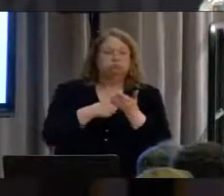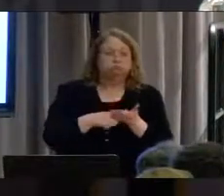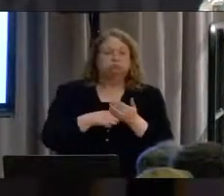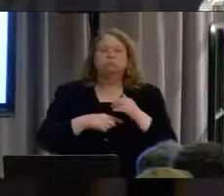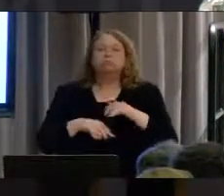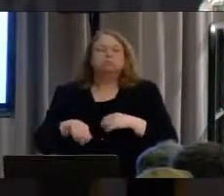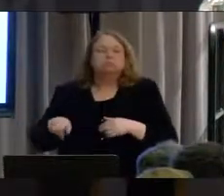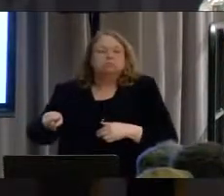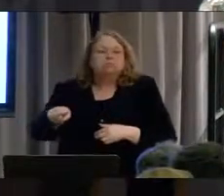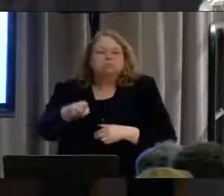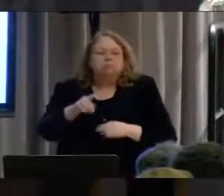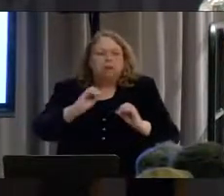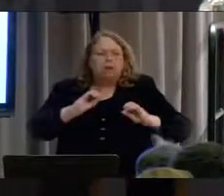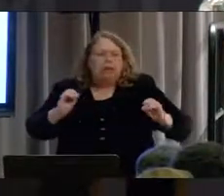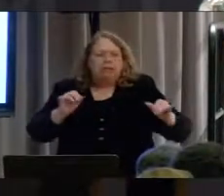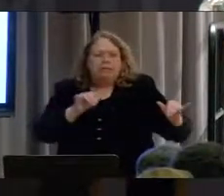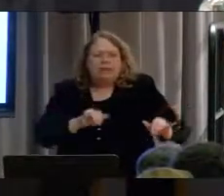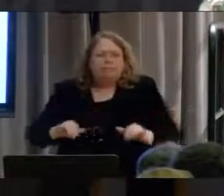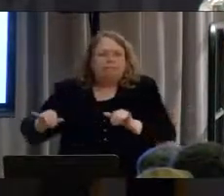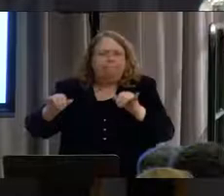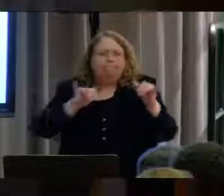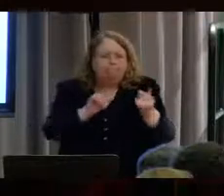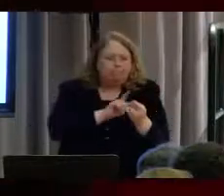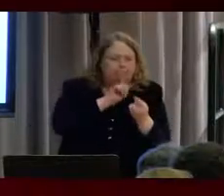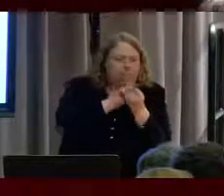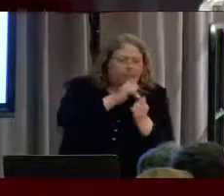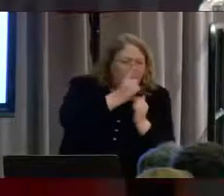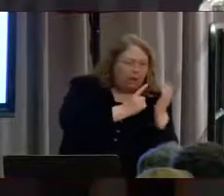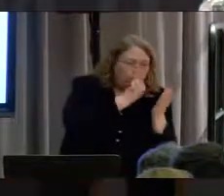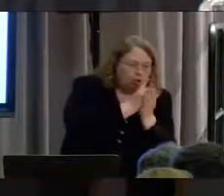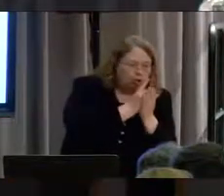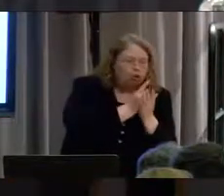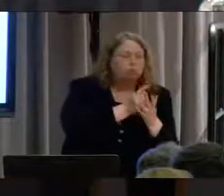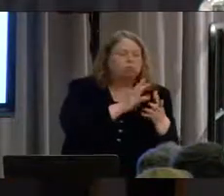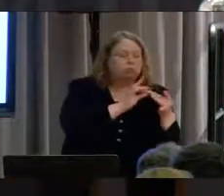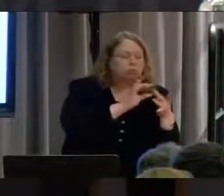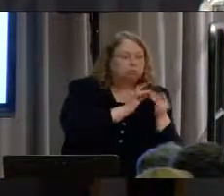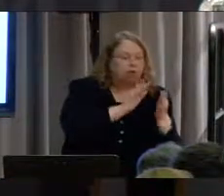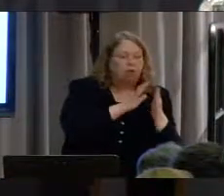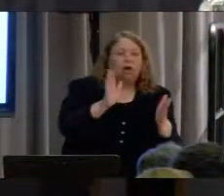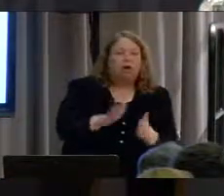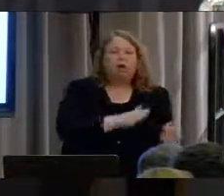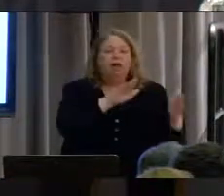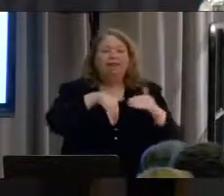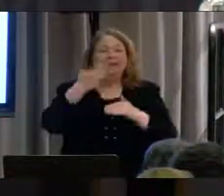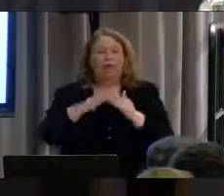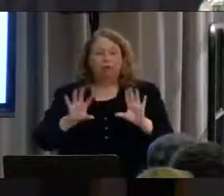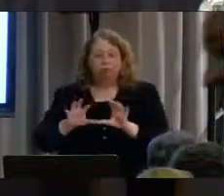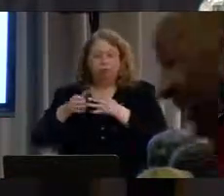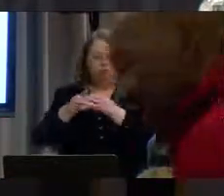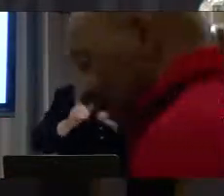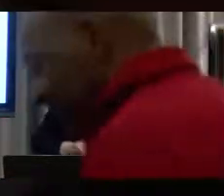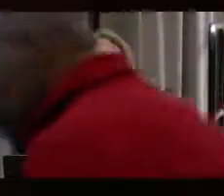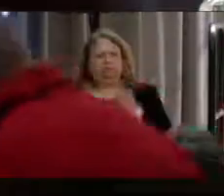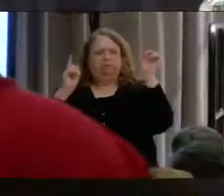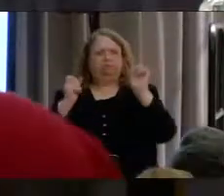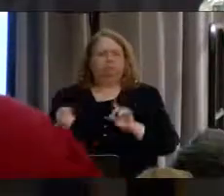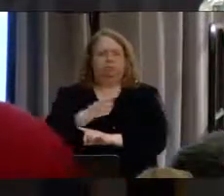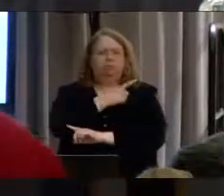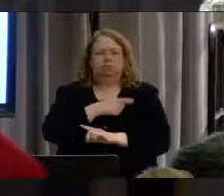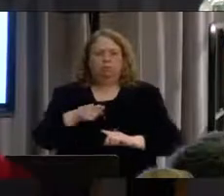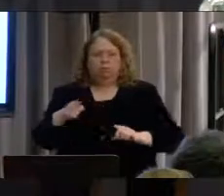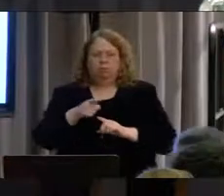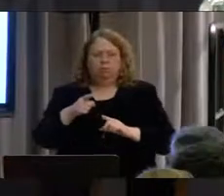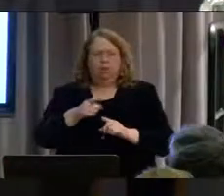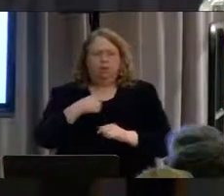they had nothing in common. We'd meet them for 1 hour, then the next people come in and say something entirely different. And then we'd report out and say, here's what they said. They said,